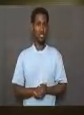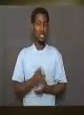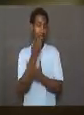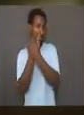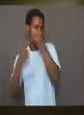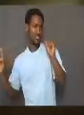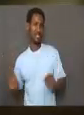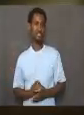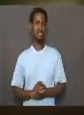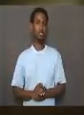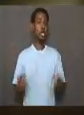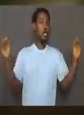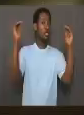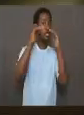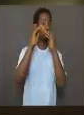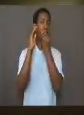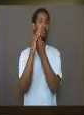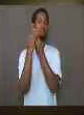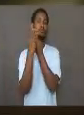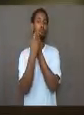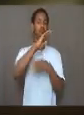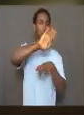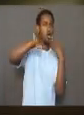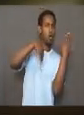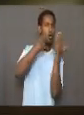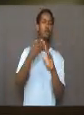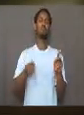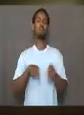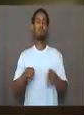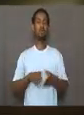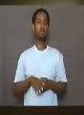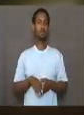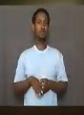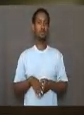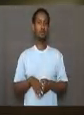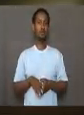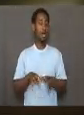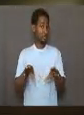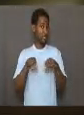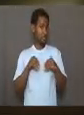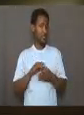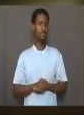impartiality, equal treatment of all people, accessibility,